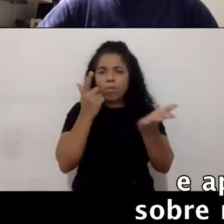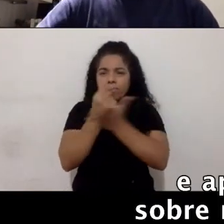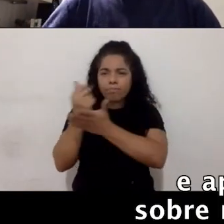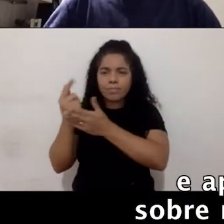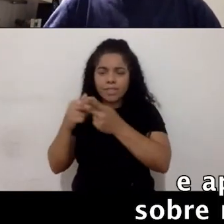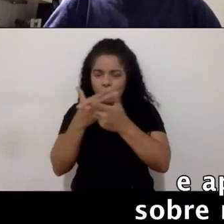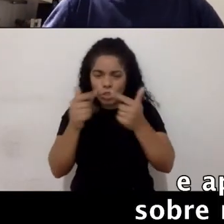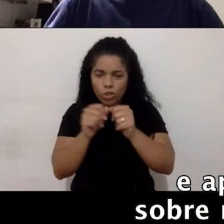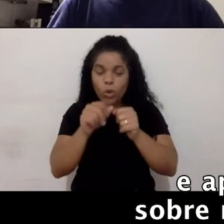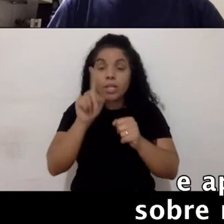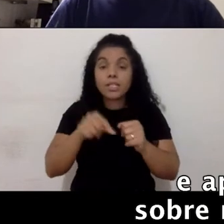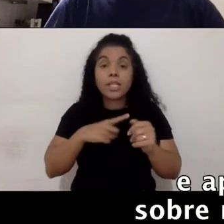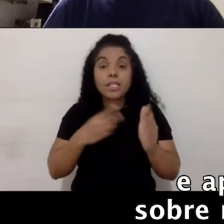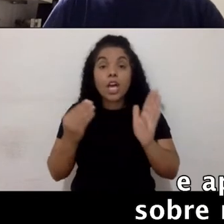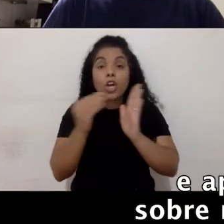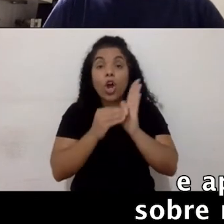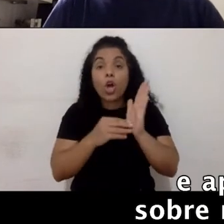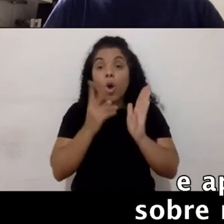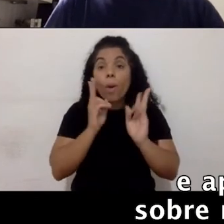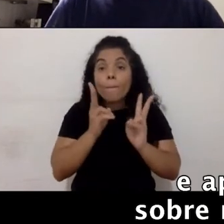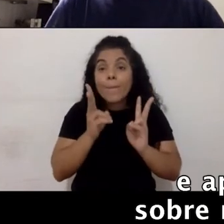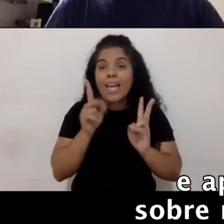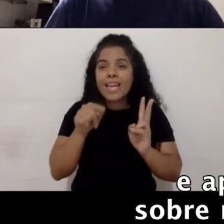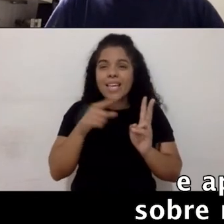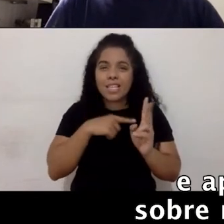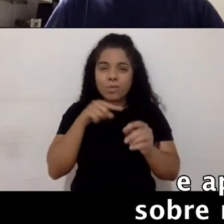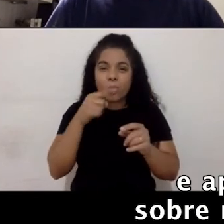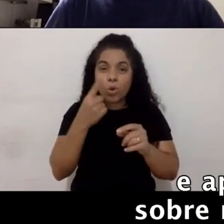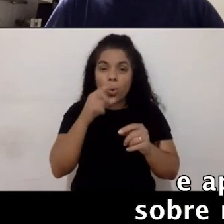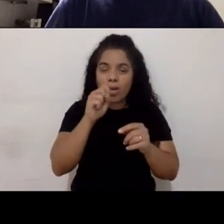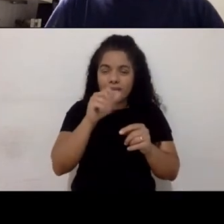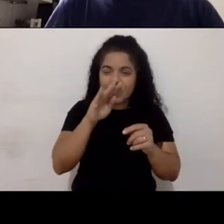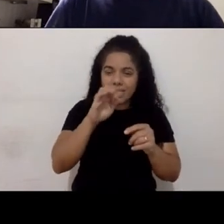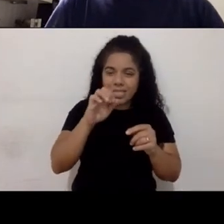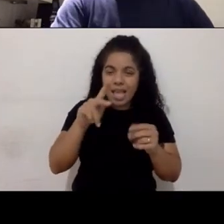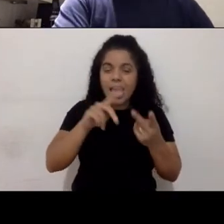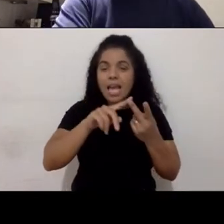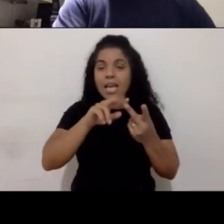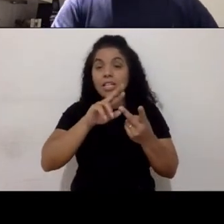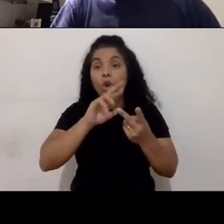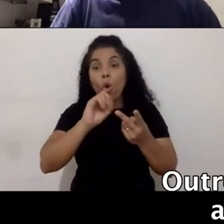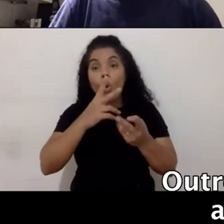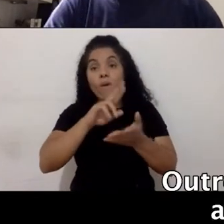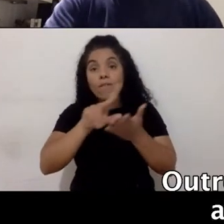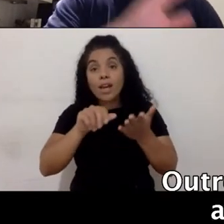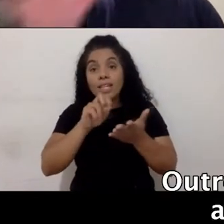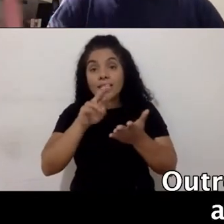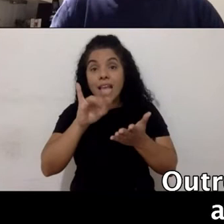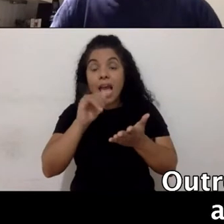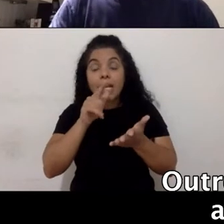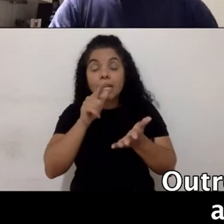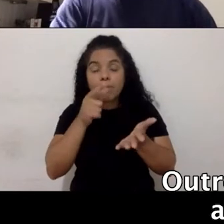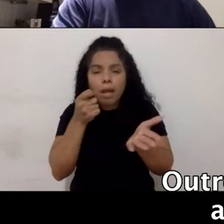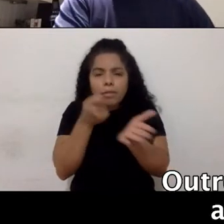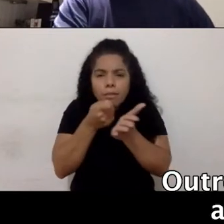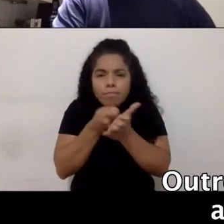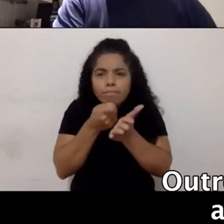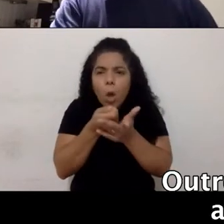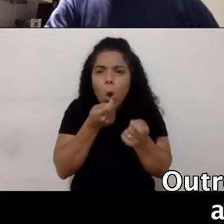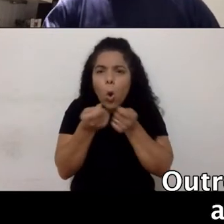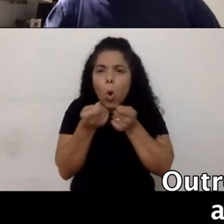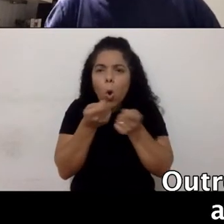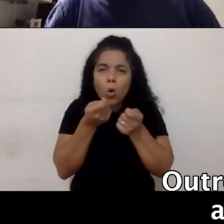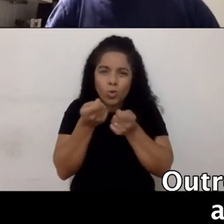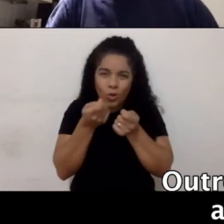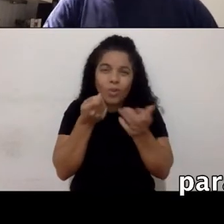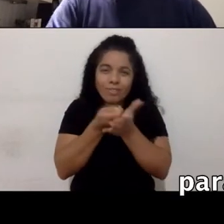apply tighter controls over changes to that infrastructure. Another whole topic, but we can use the automation in